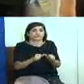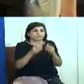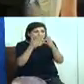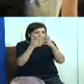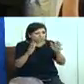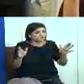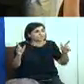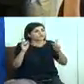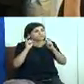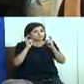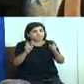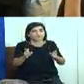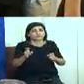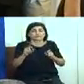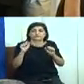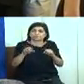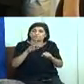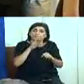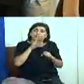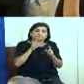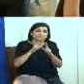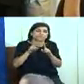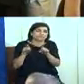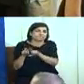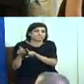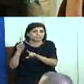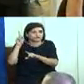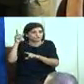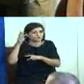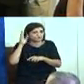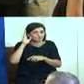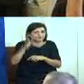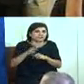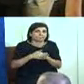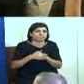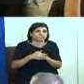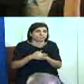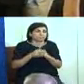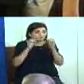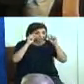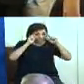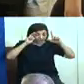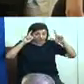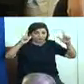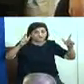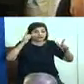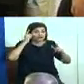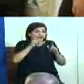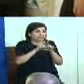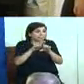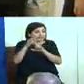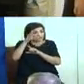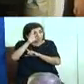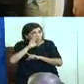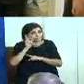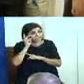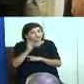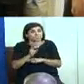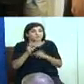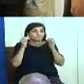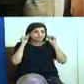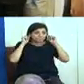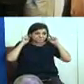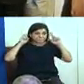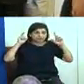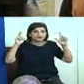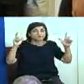lips that he may speak as you would speak. Yes. To open his eyes that he may see as you may see. Yes. To open